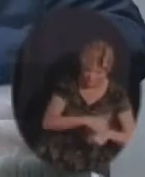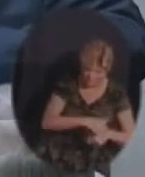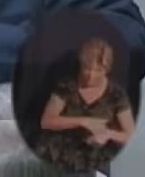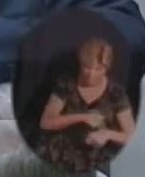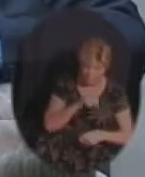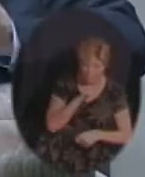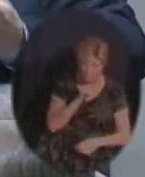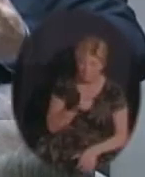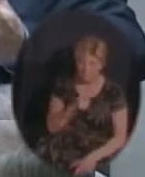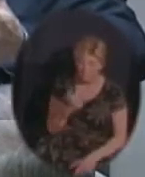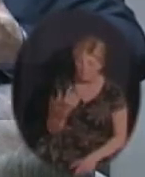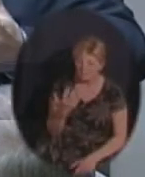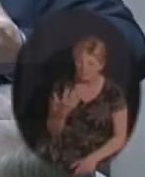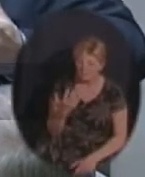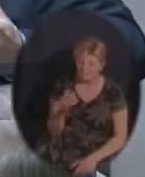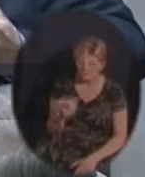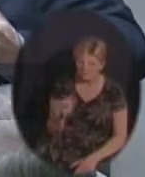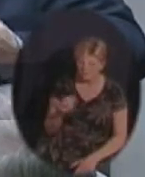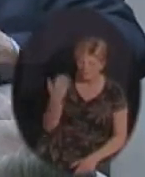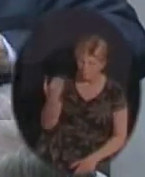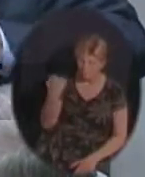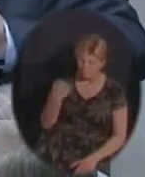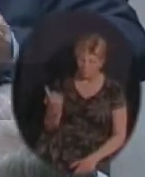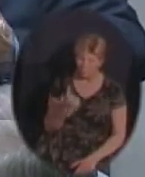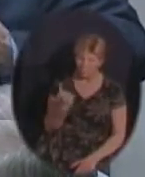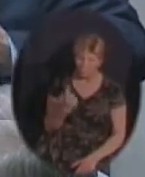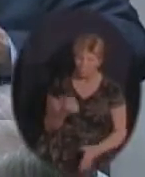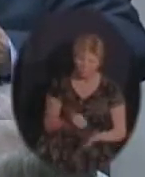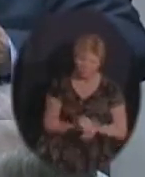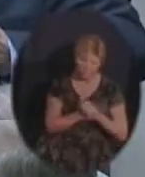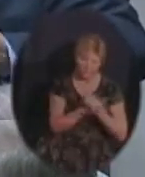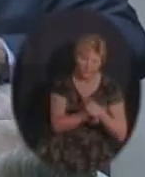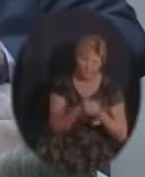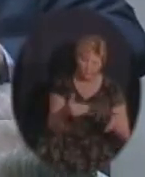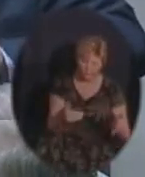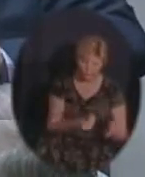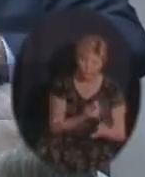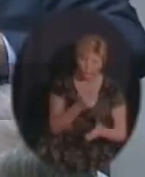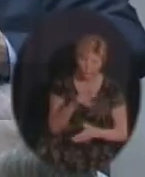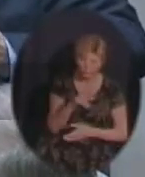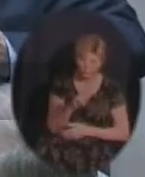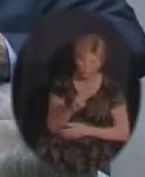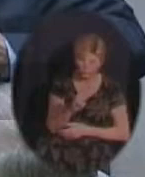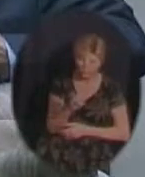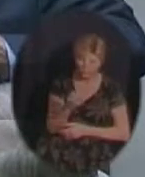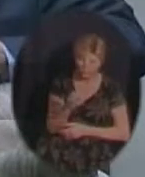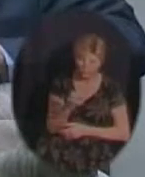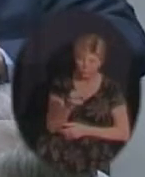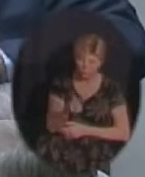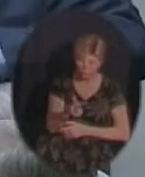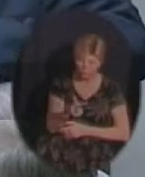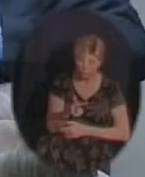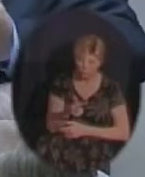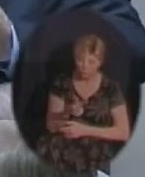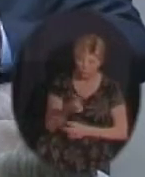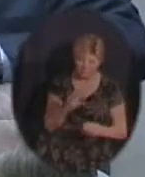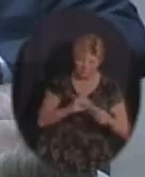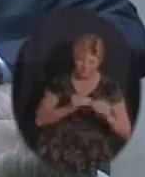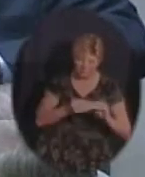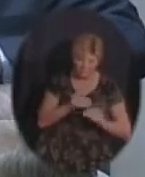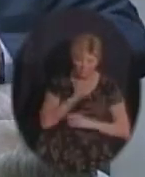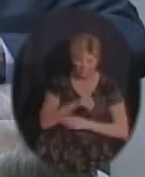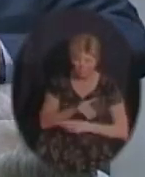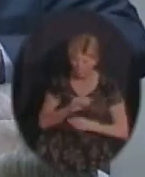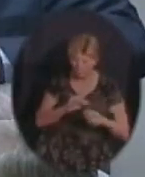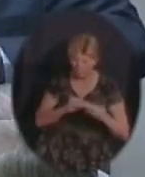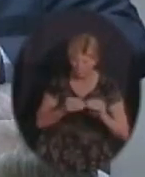just help do the renewal. That's just a little piece of the pie now. The numbers are the numbers. And you can arm wrestle with your